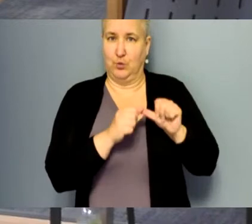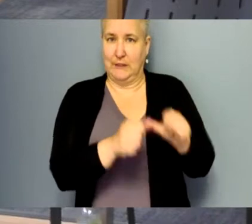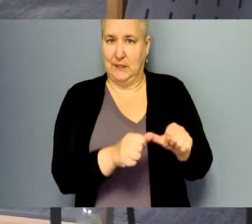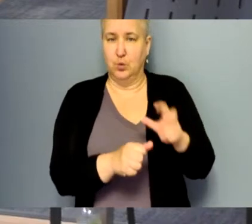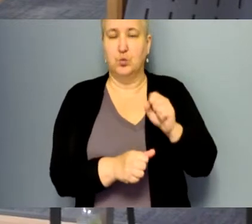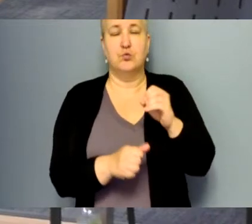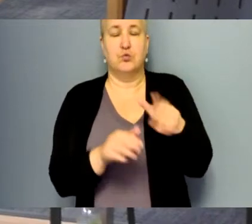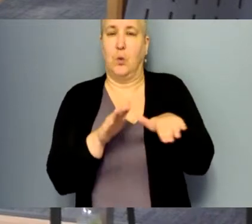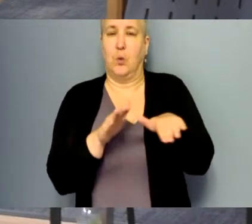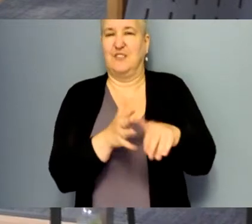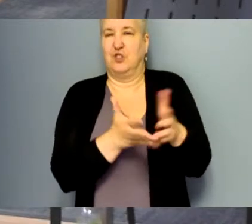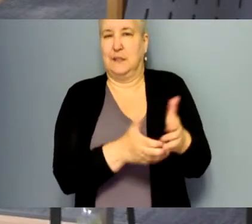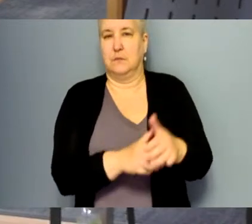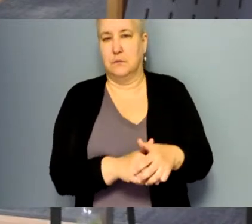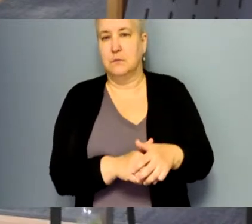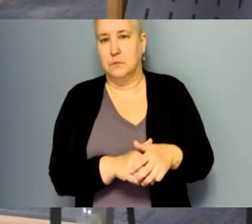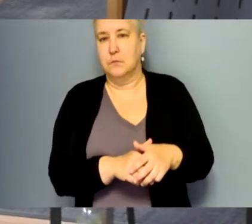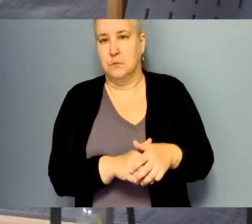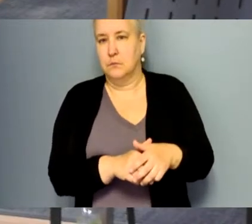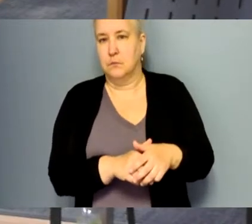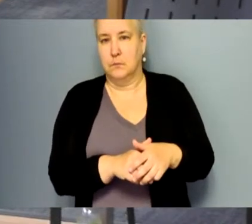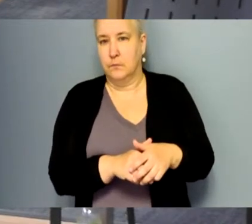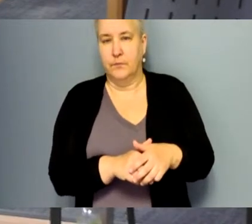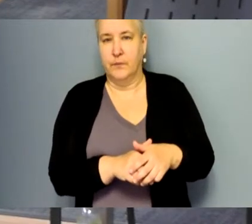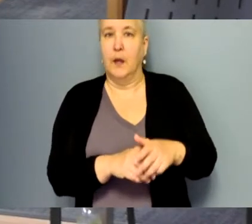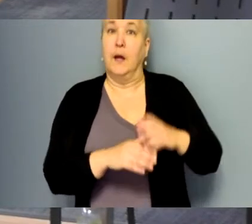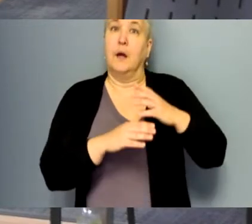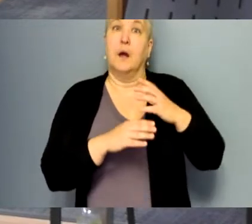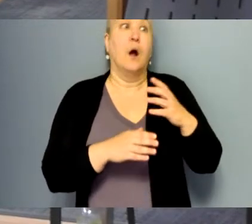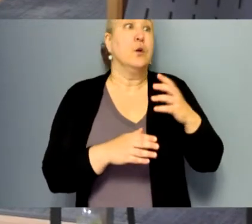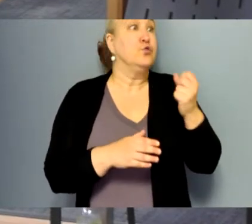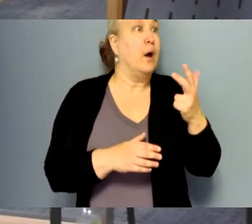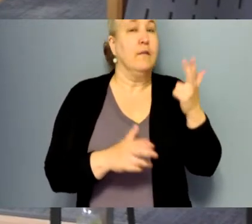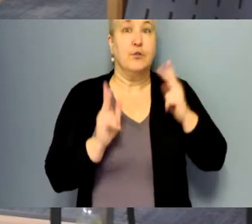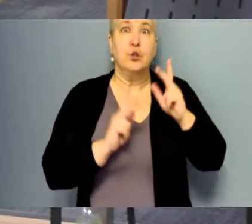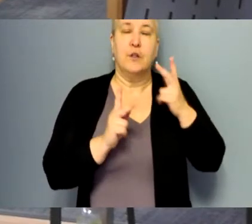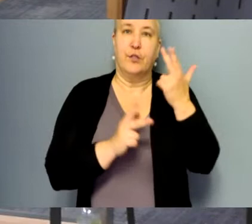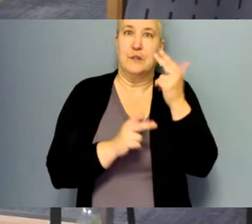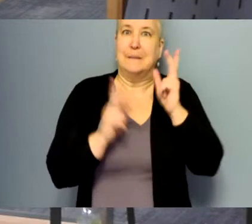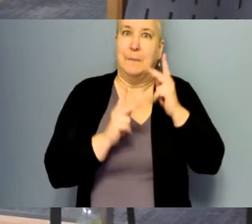So essentially, this stopped 12 to 13 people from being on the street.